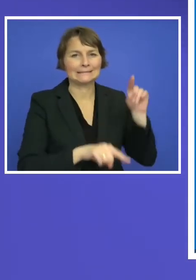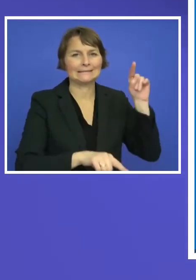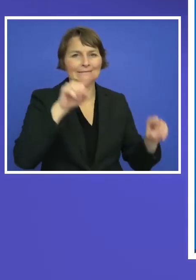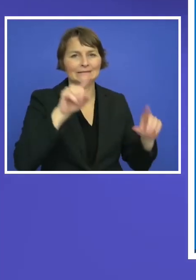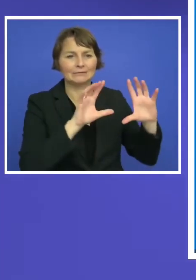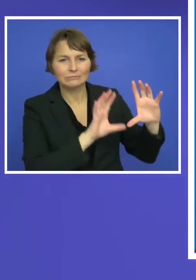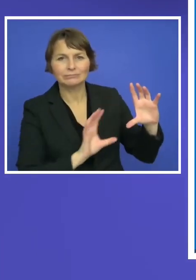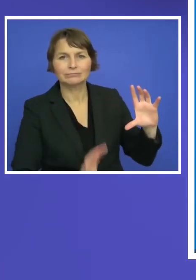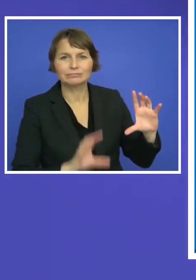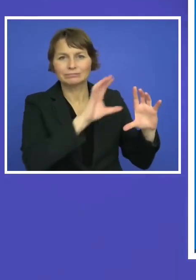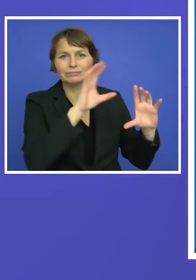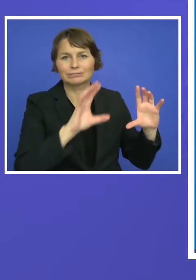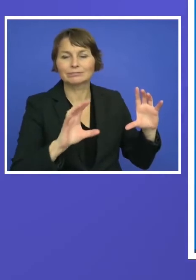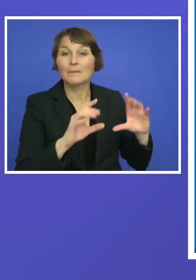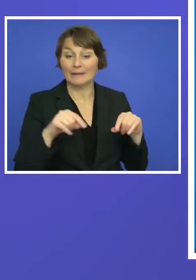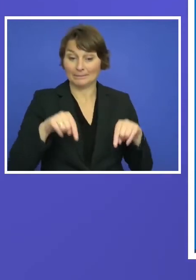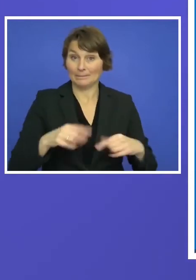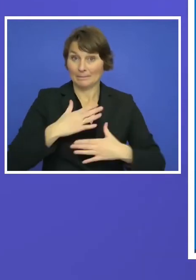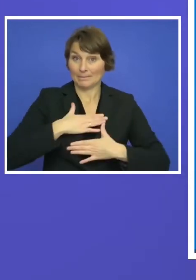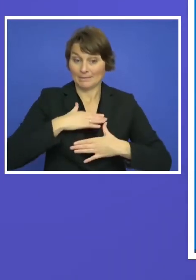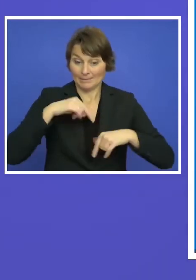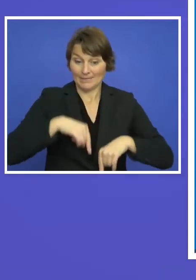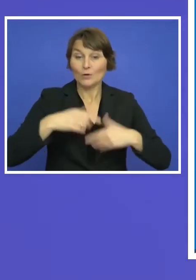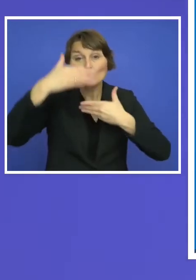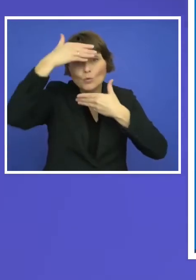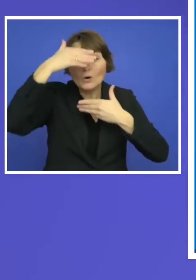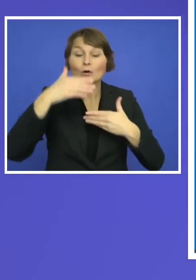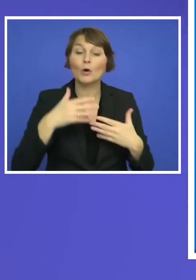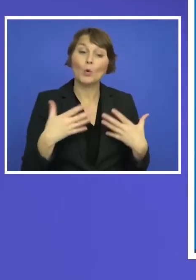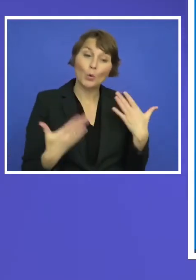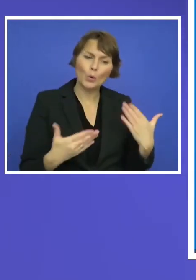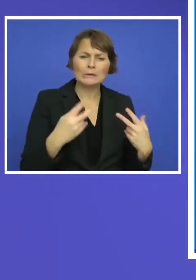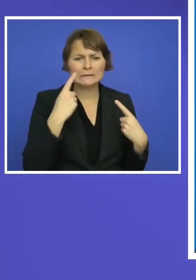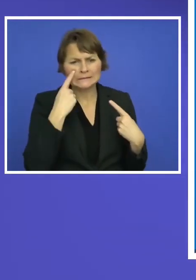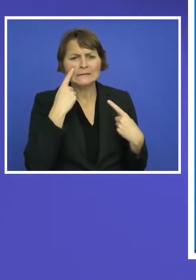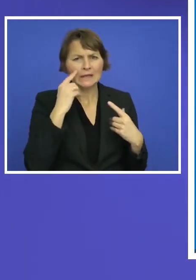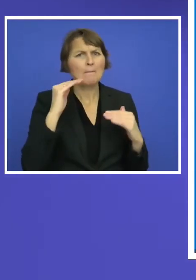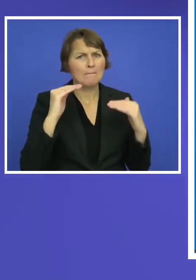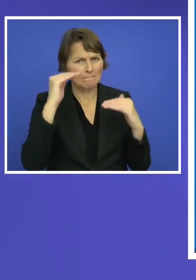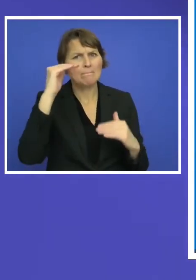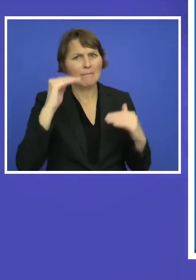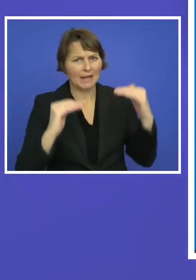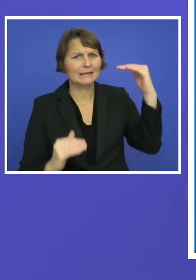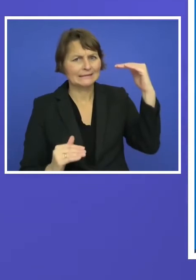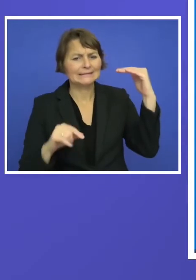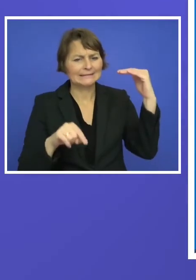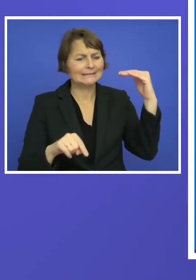environment in Morocco, there is this imbalance is still there, and it's much